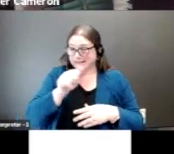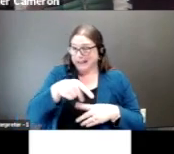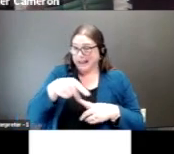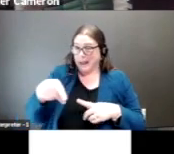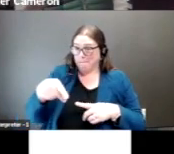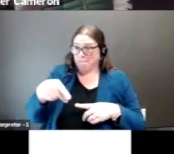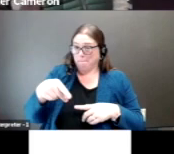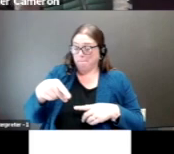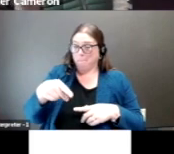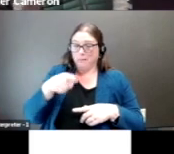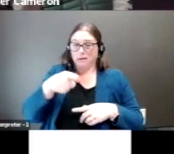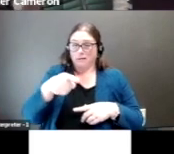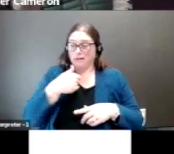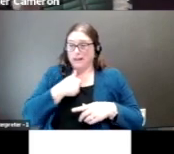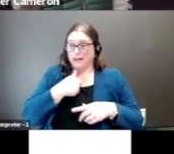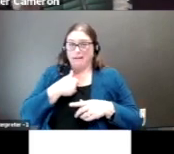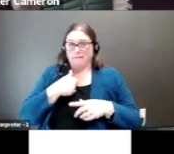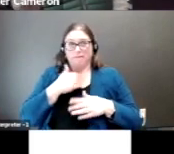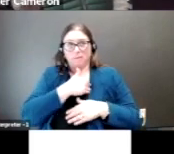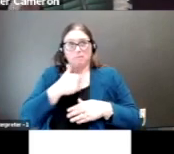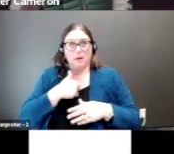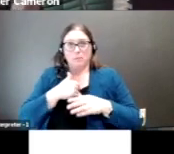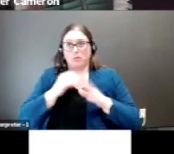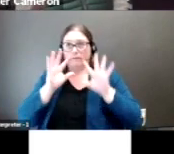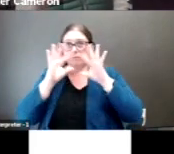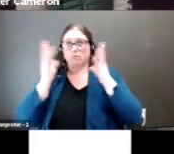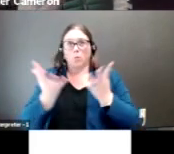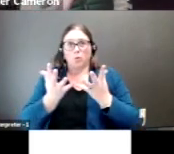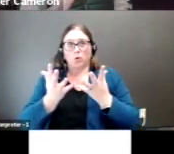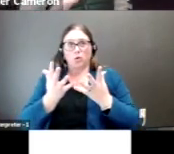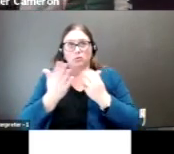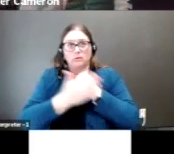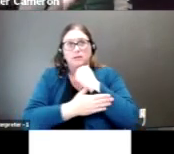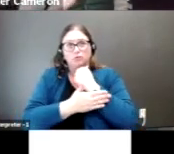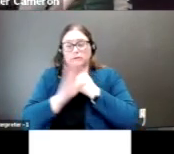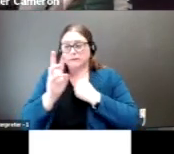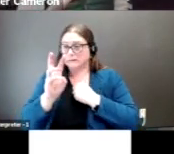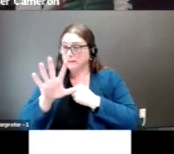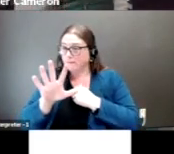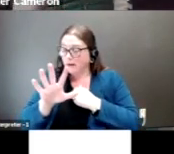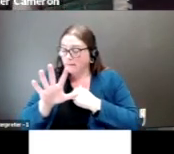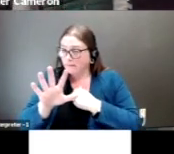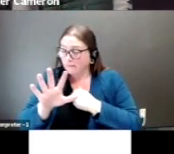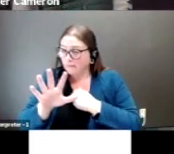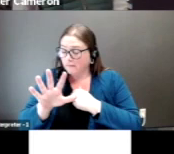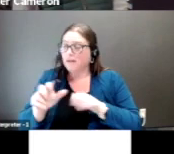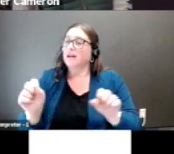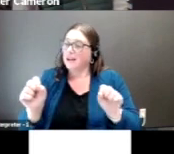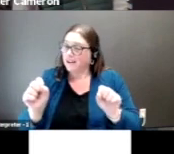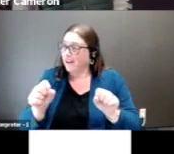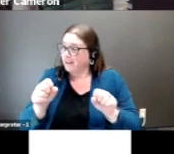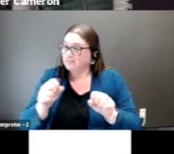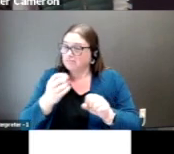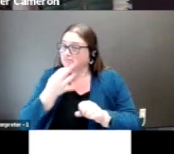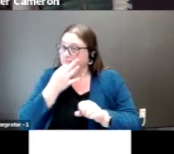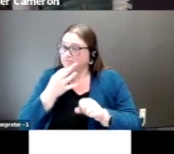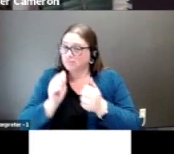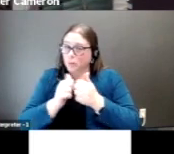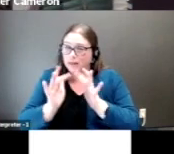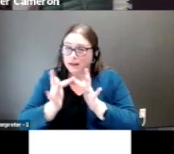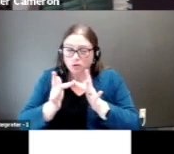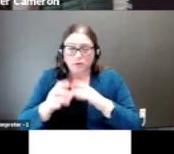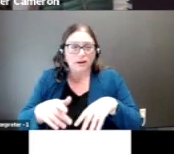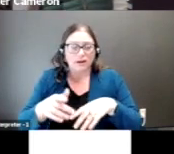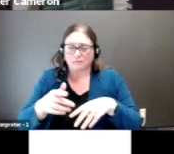in over 65 countries. They can do that because, again, it's online, and they have a